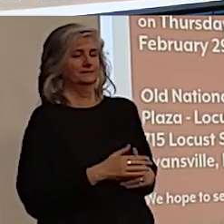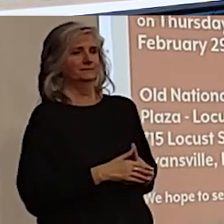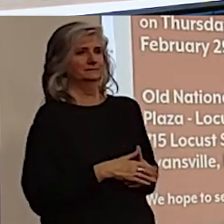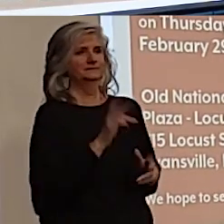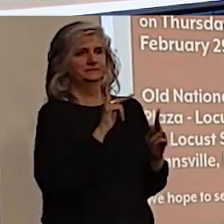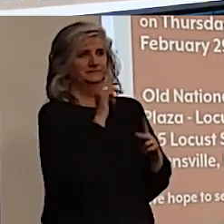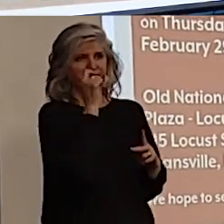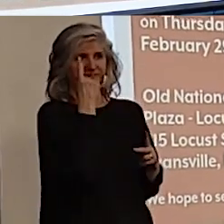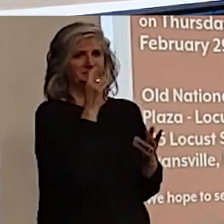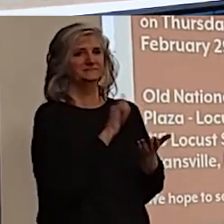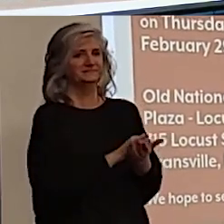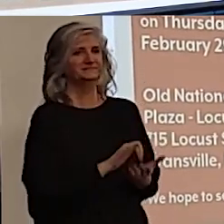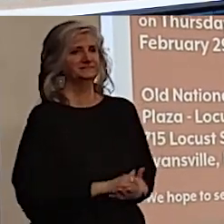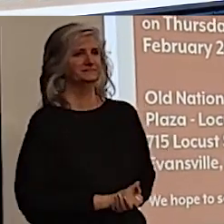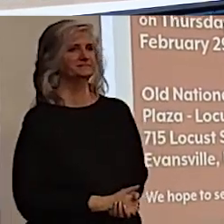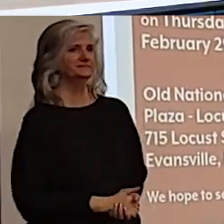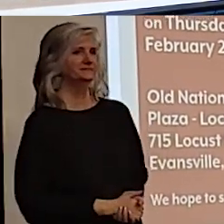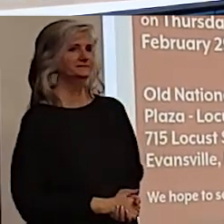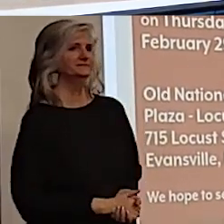get that.